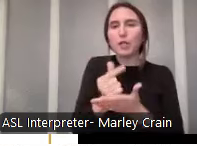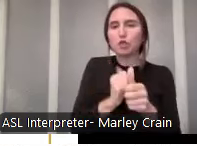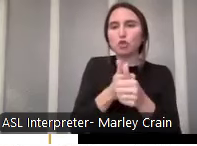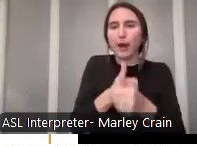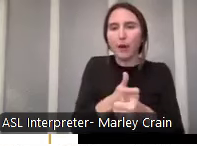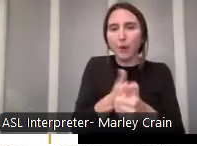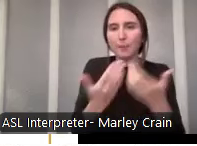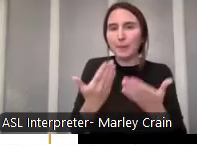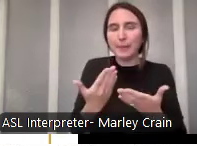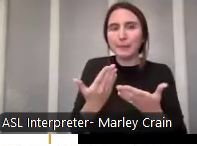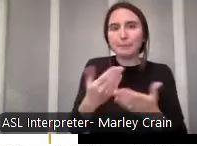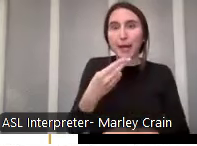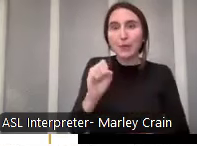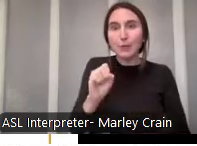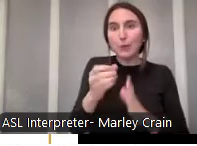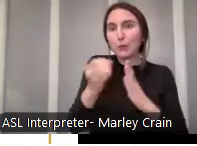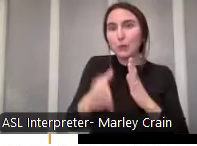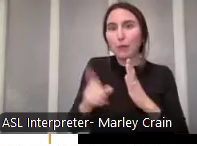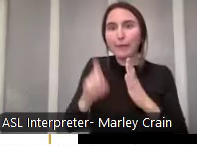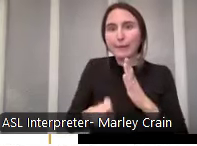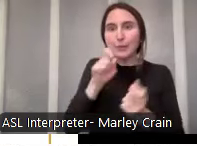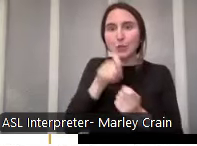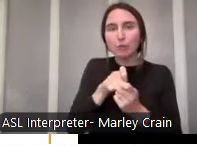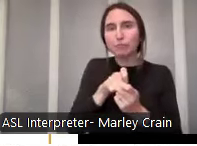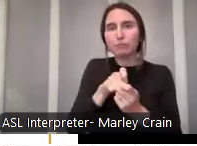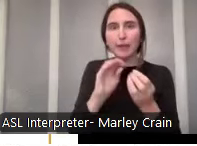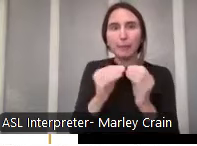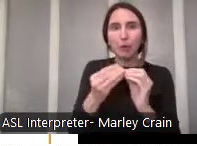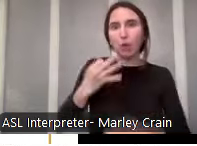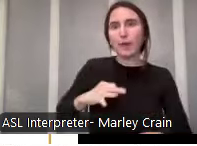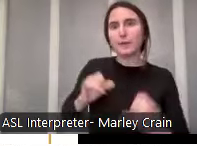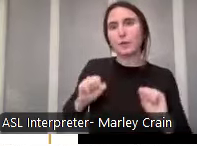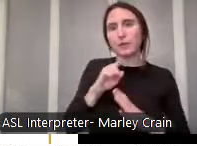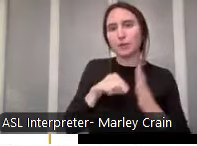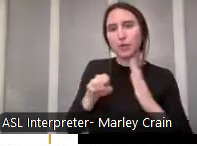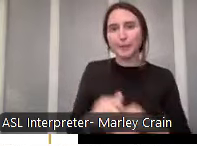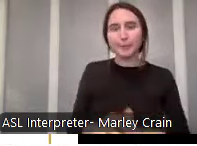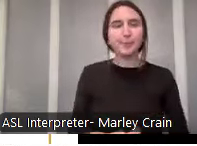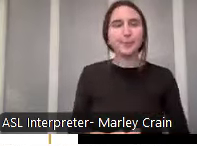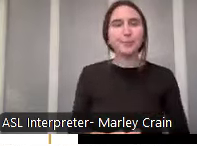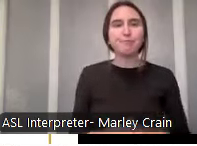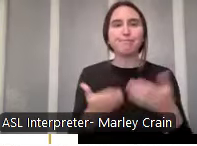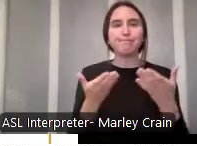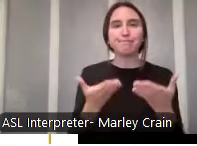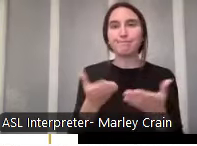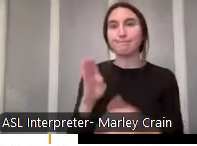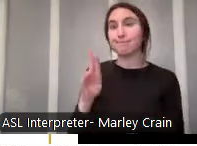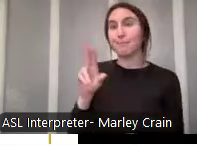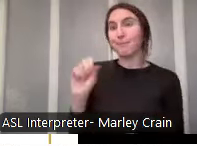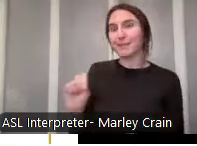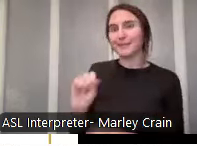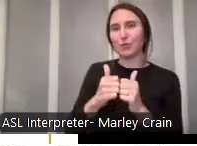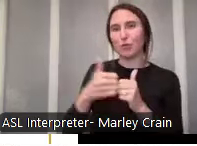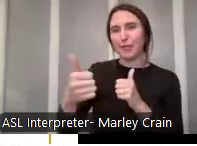Okay. So busing and transportation, probably the start of school year issue we get the most calls about